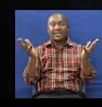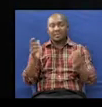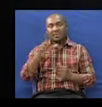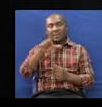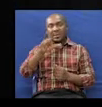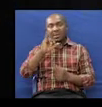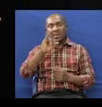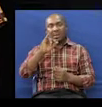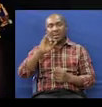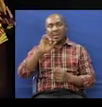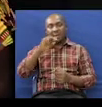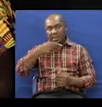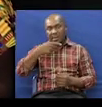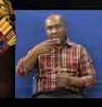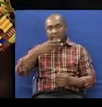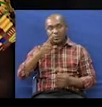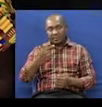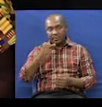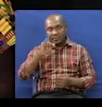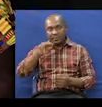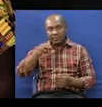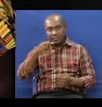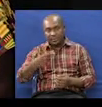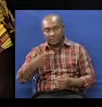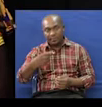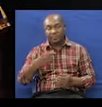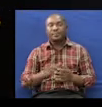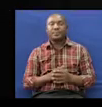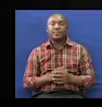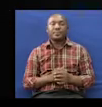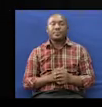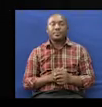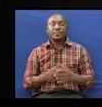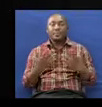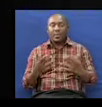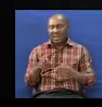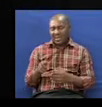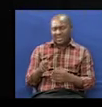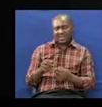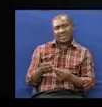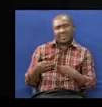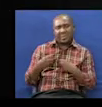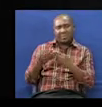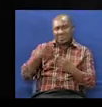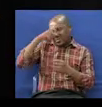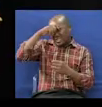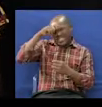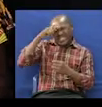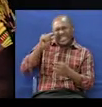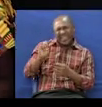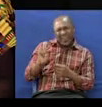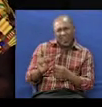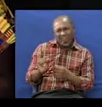Another, this candle produce very little amount of heat. As for that